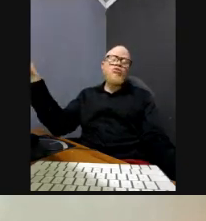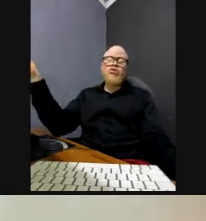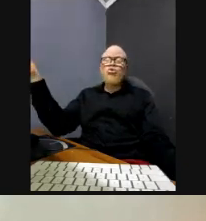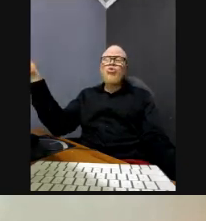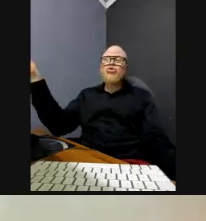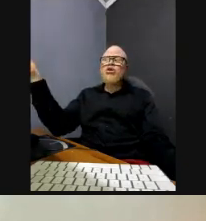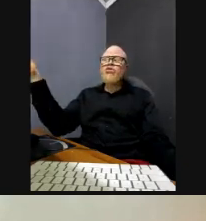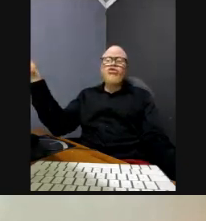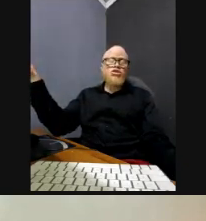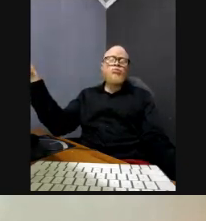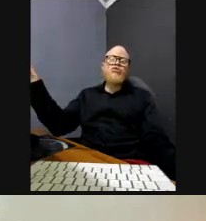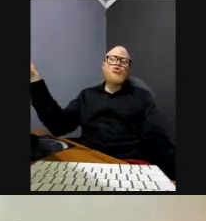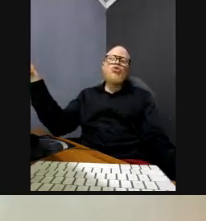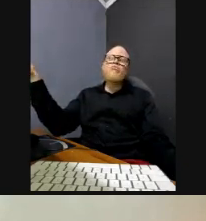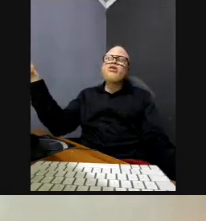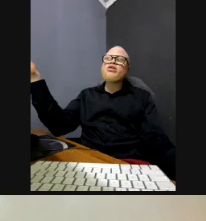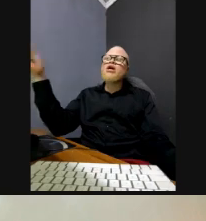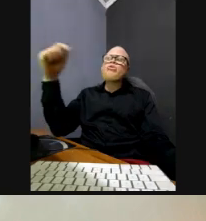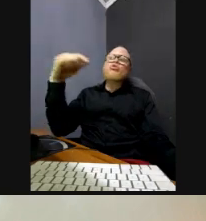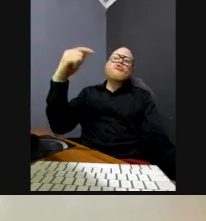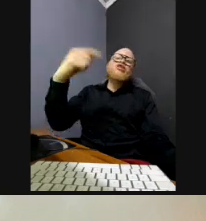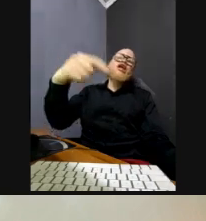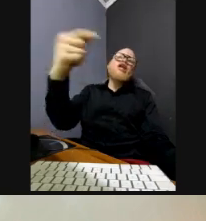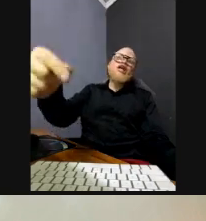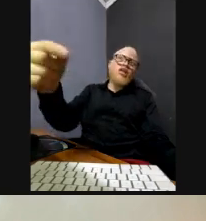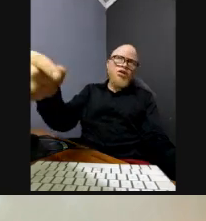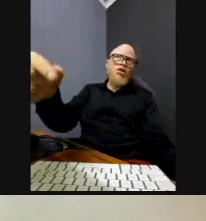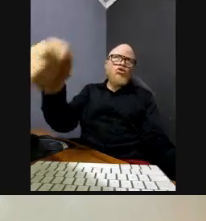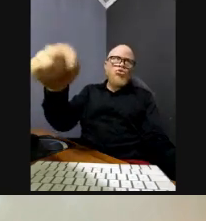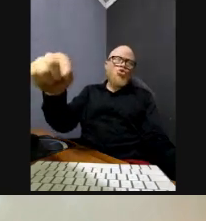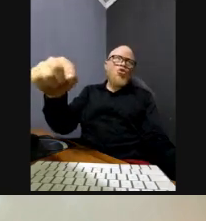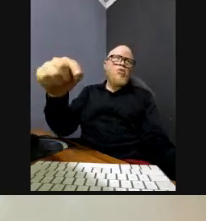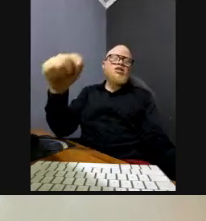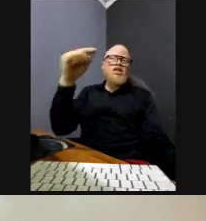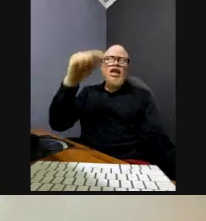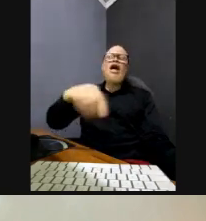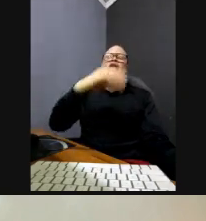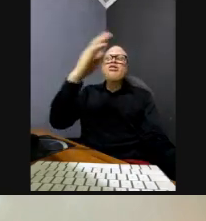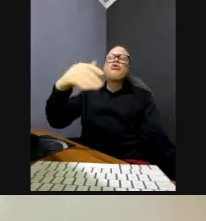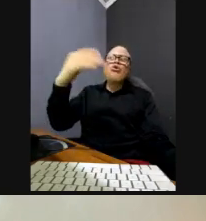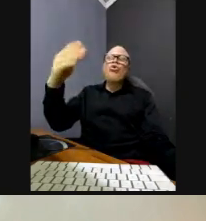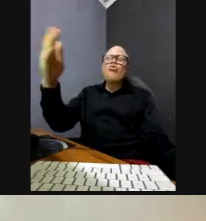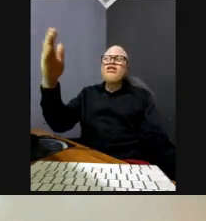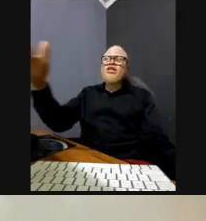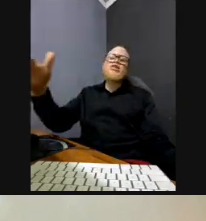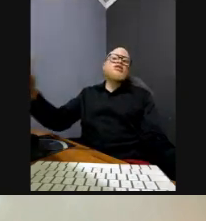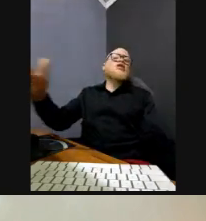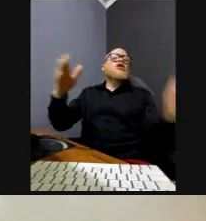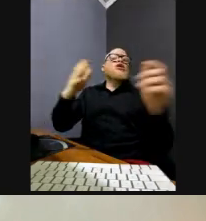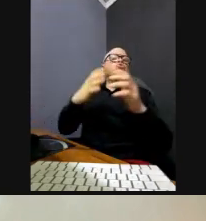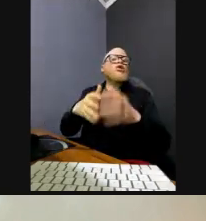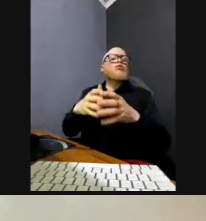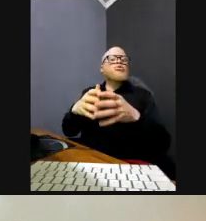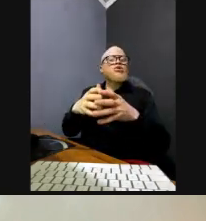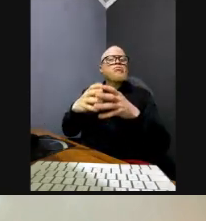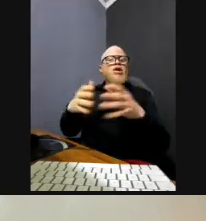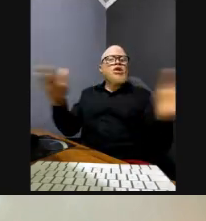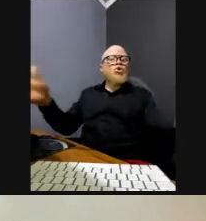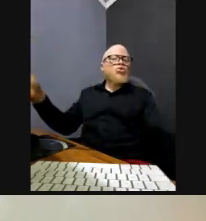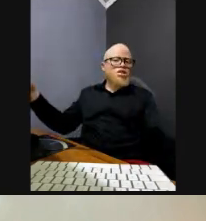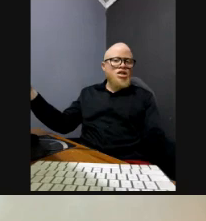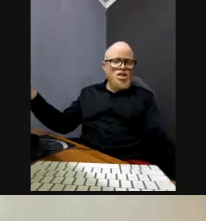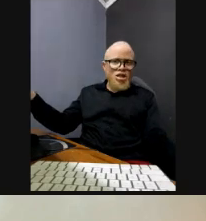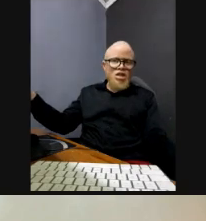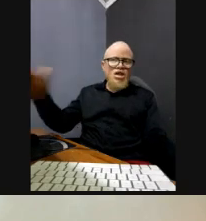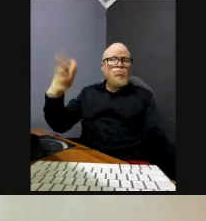to some of these comments? Because there in those comments lies content to help you